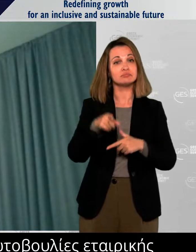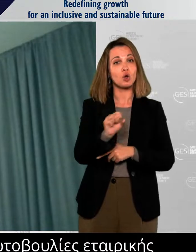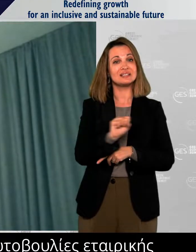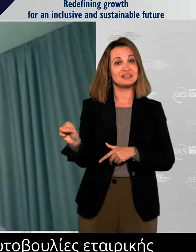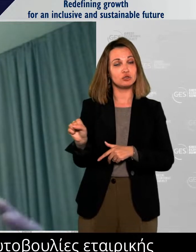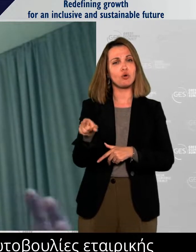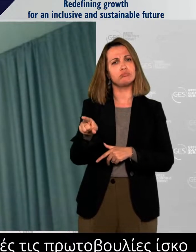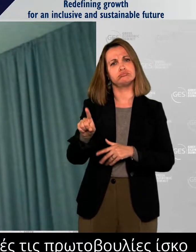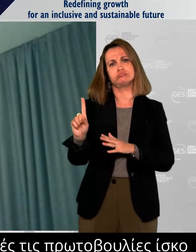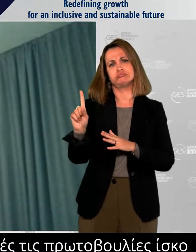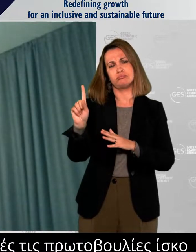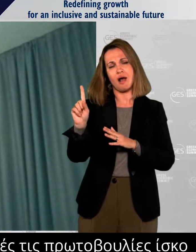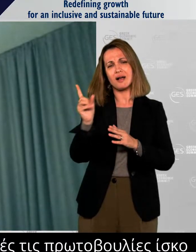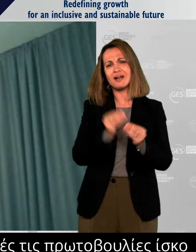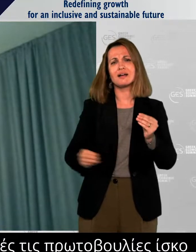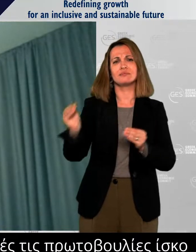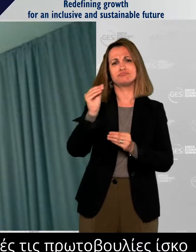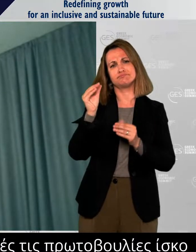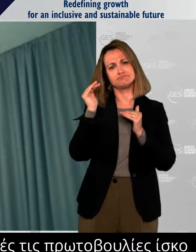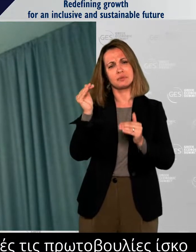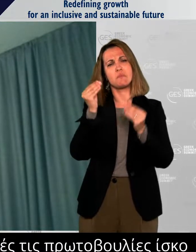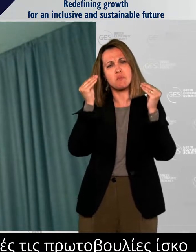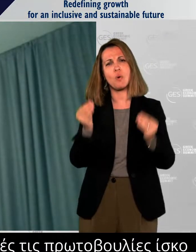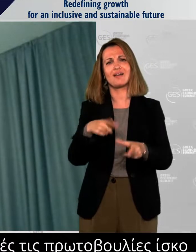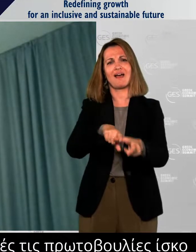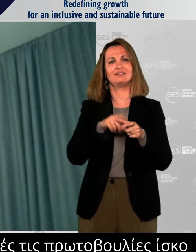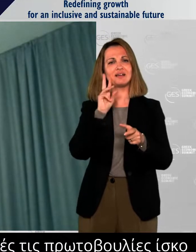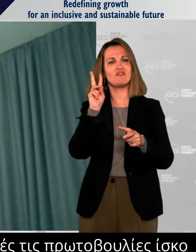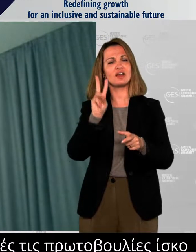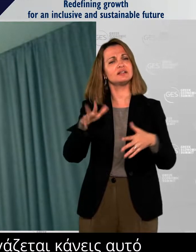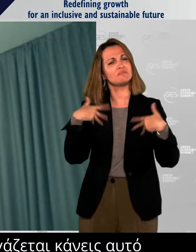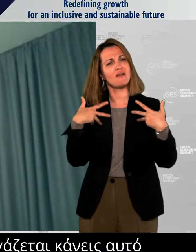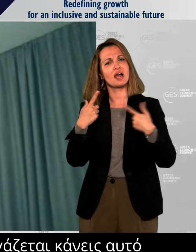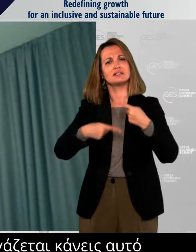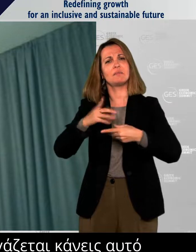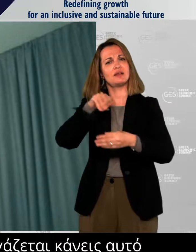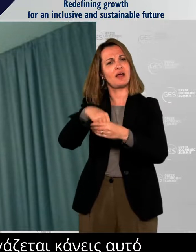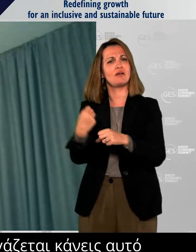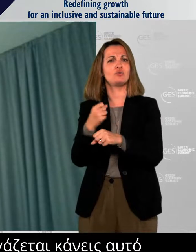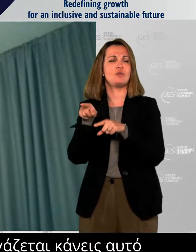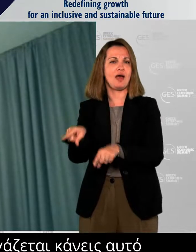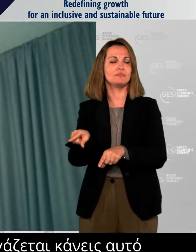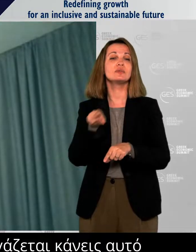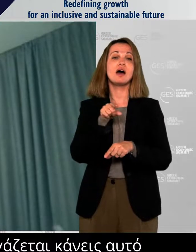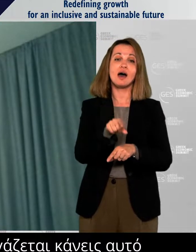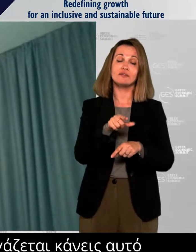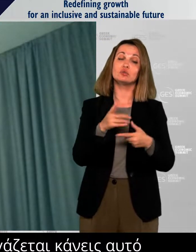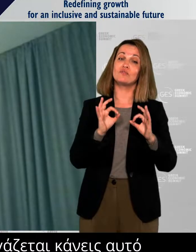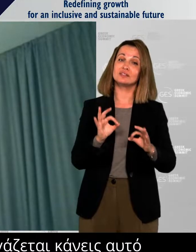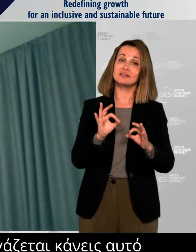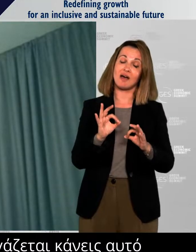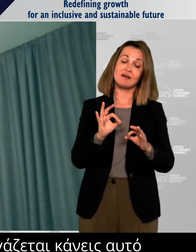CEO, and it's part of our DNA. And it's incredible the level of energy you are getting when you are involved